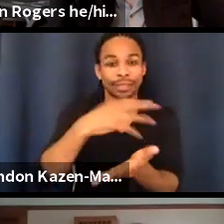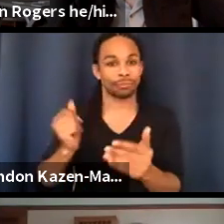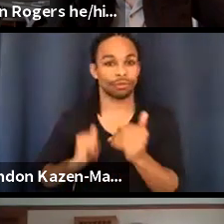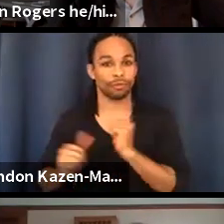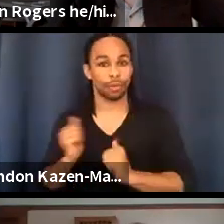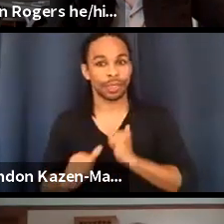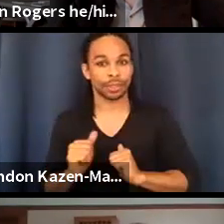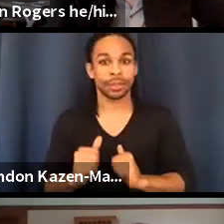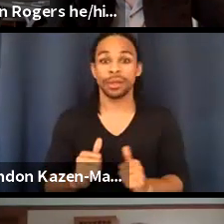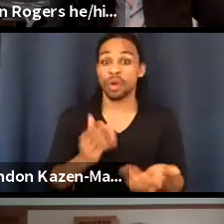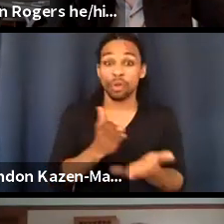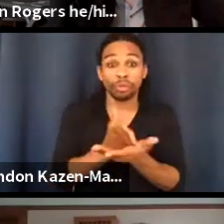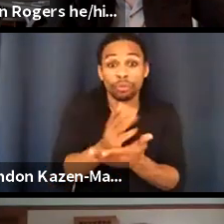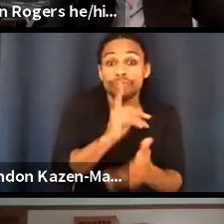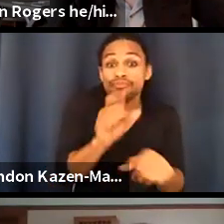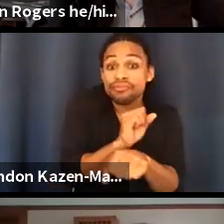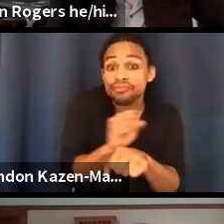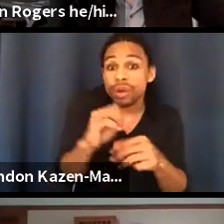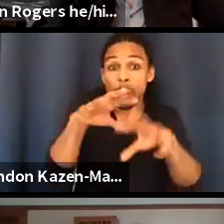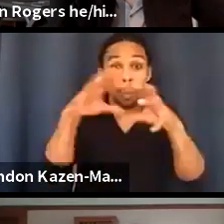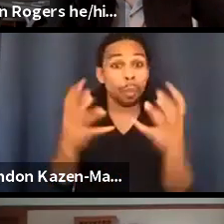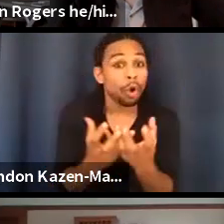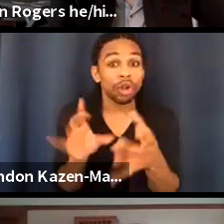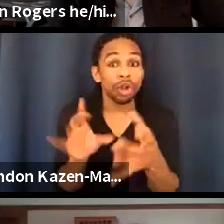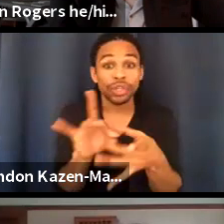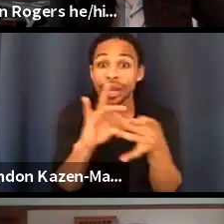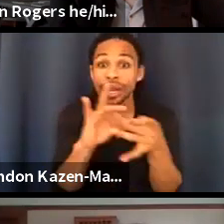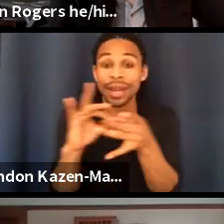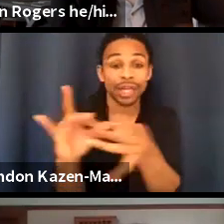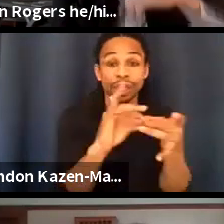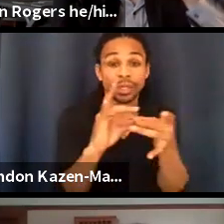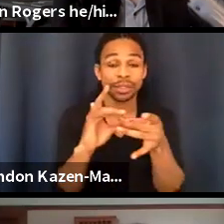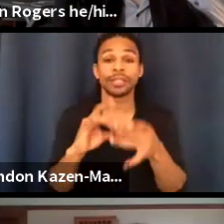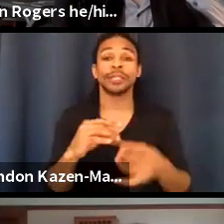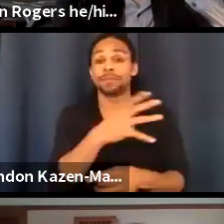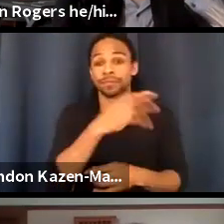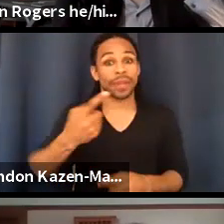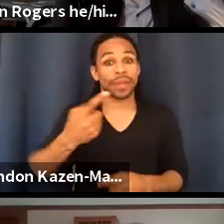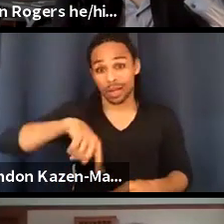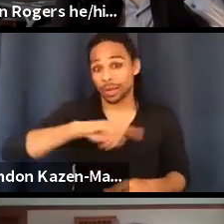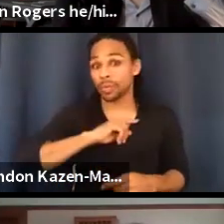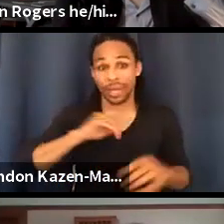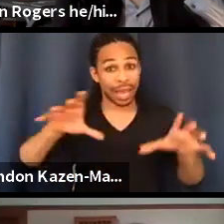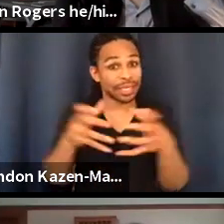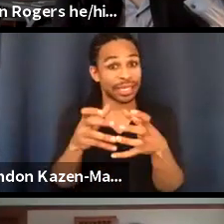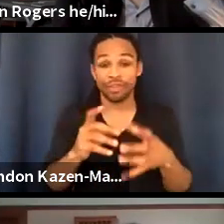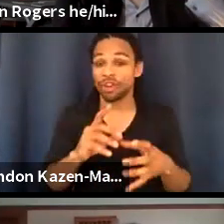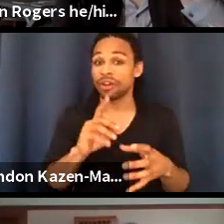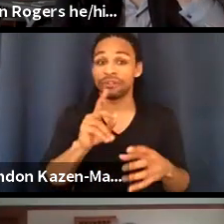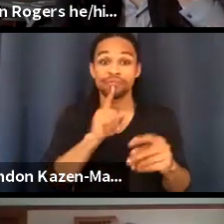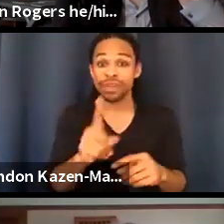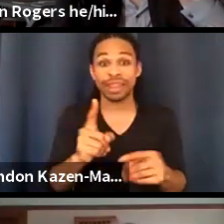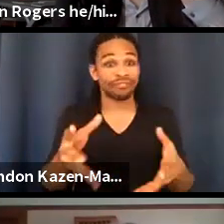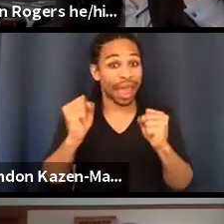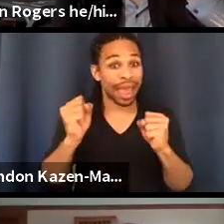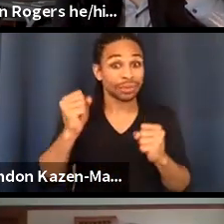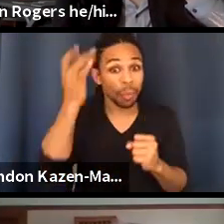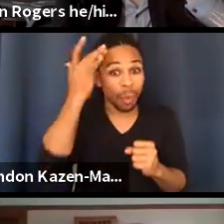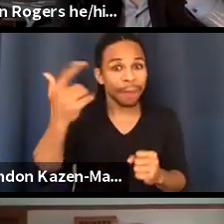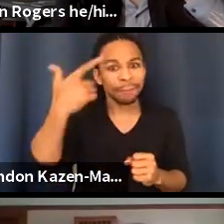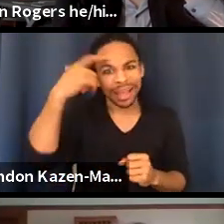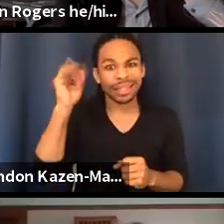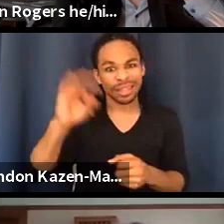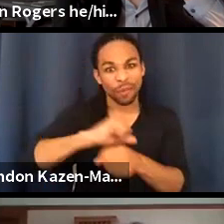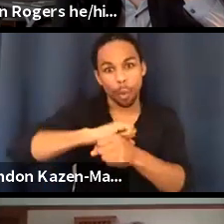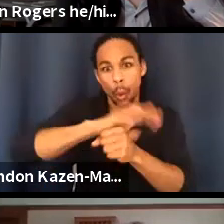quickly during the height of cancellations in our field and the beginnings of the COVID-19 pandemic. There was